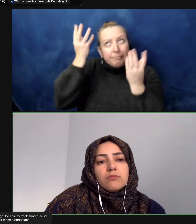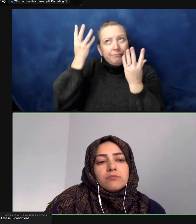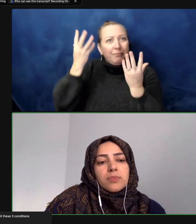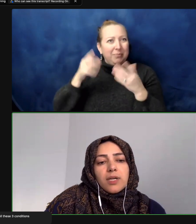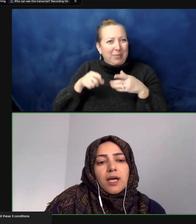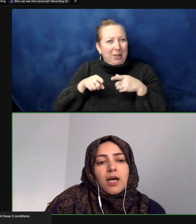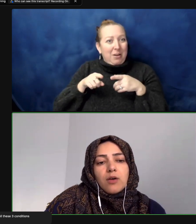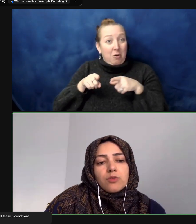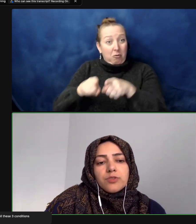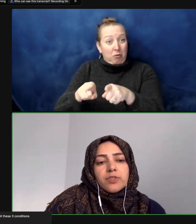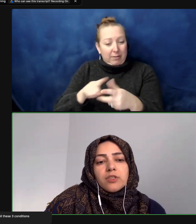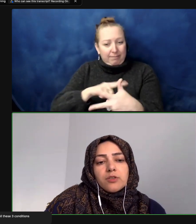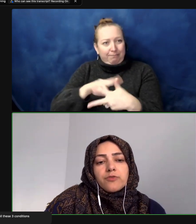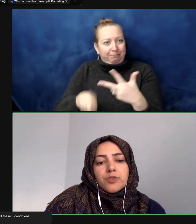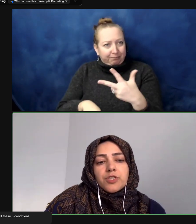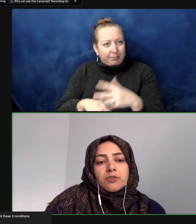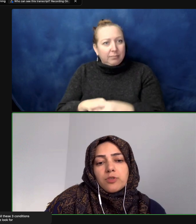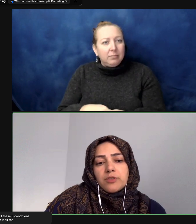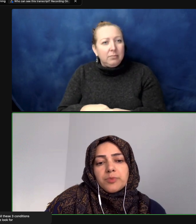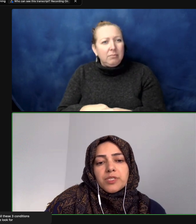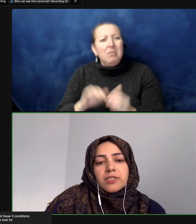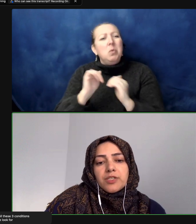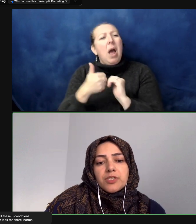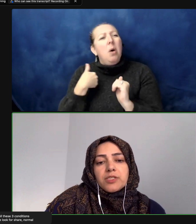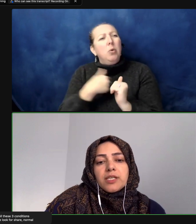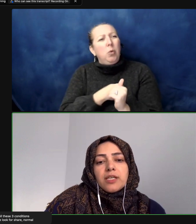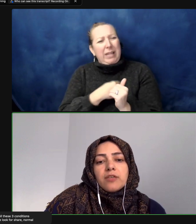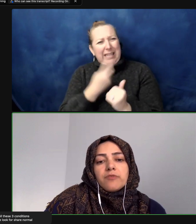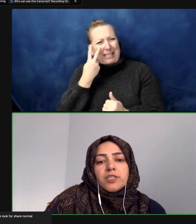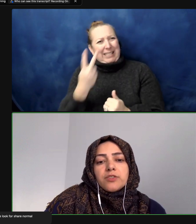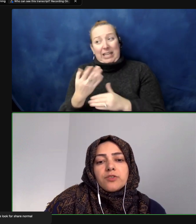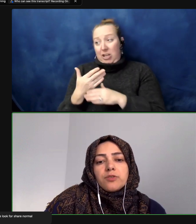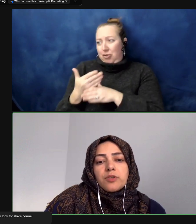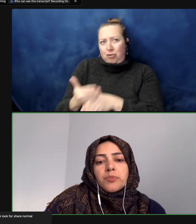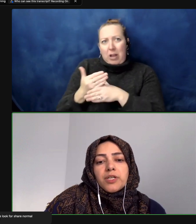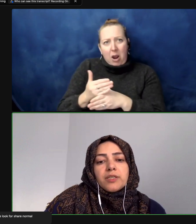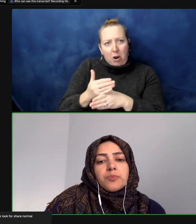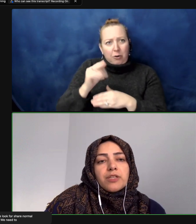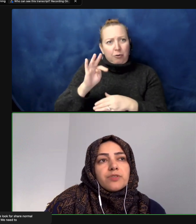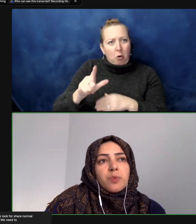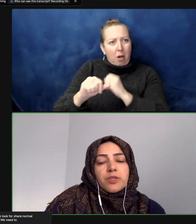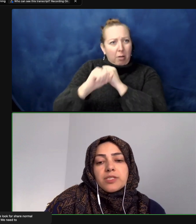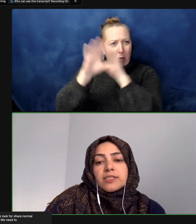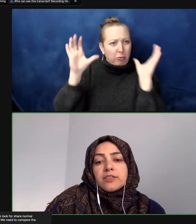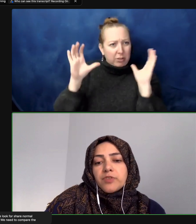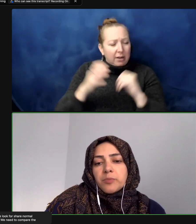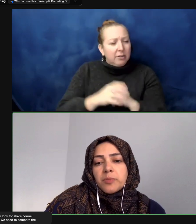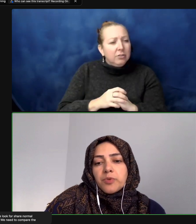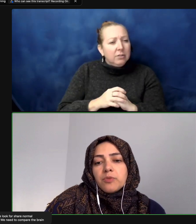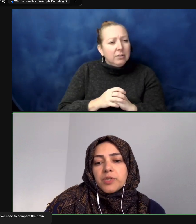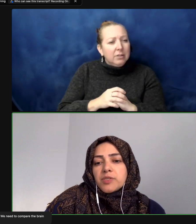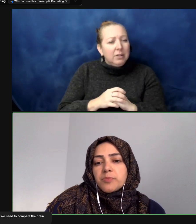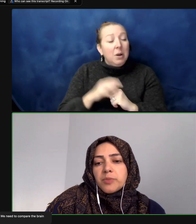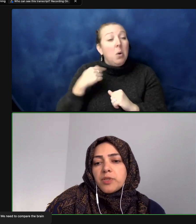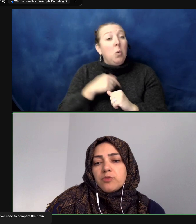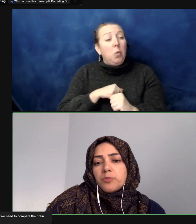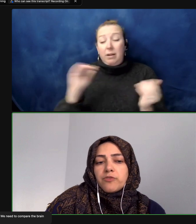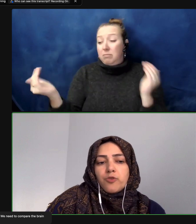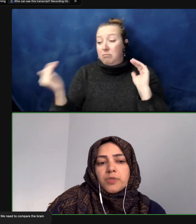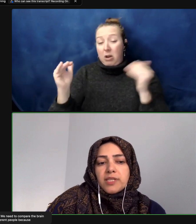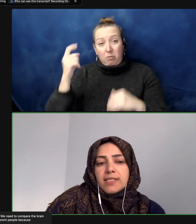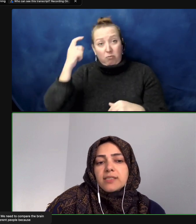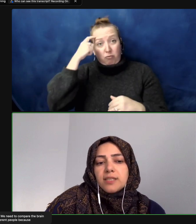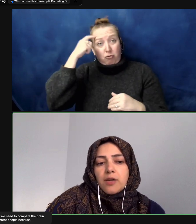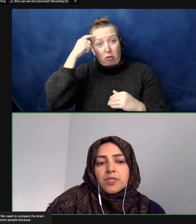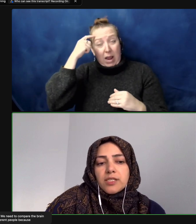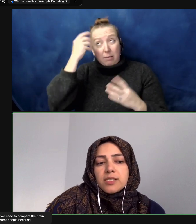So how could we look for shared neural representations? We need to compare the brain responses in different people, because people who